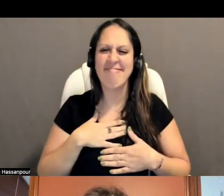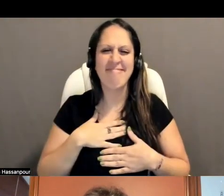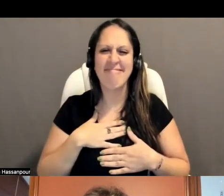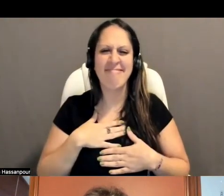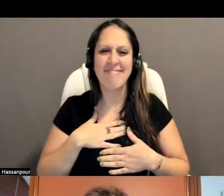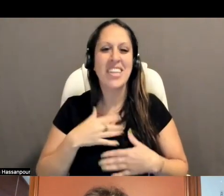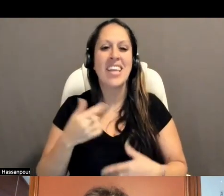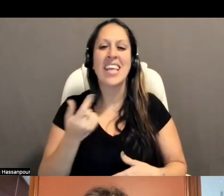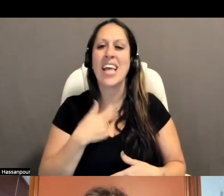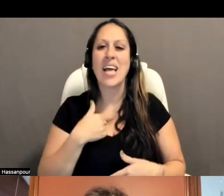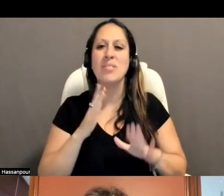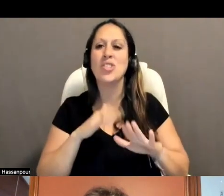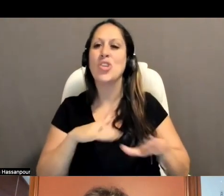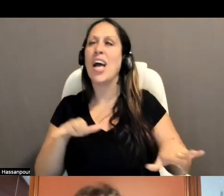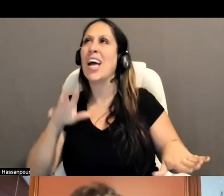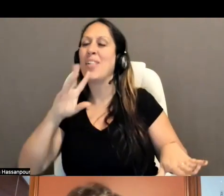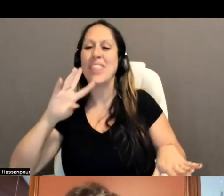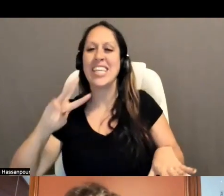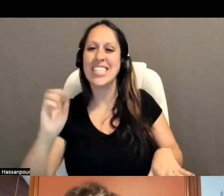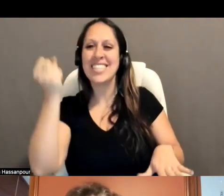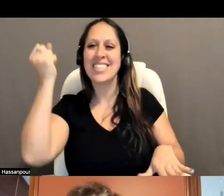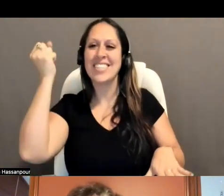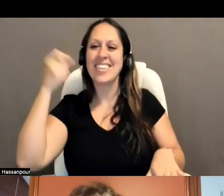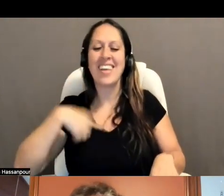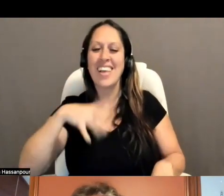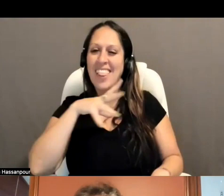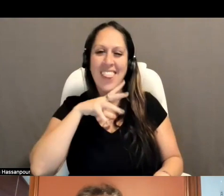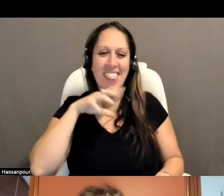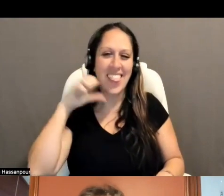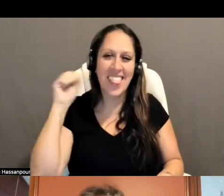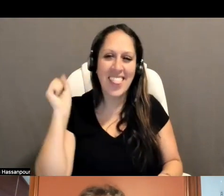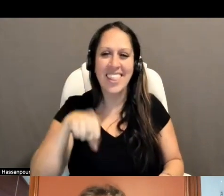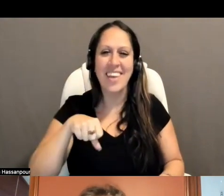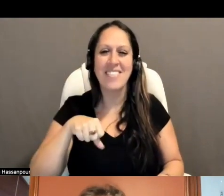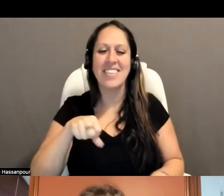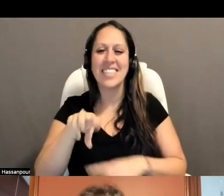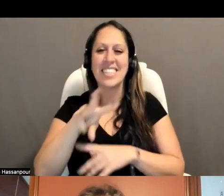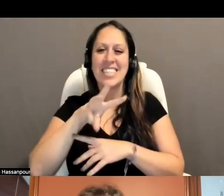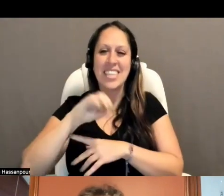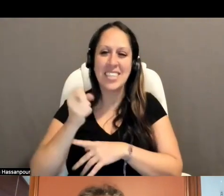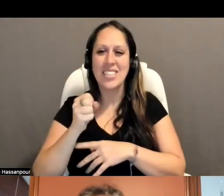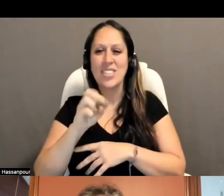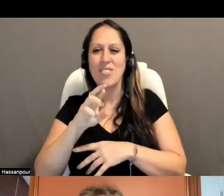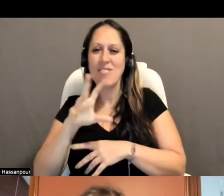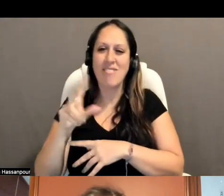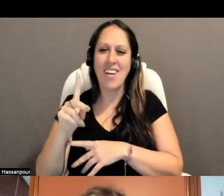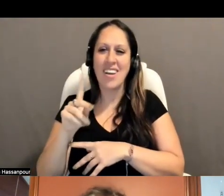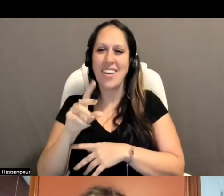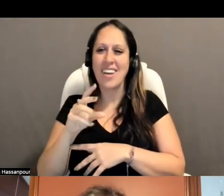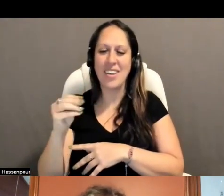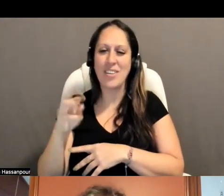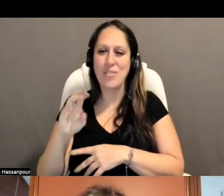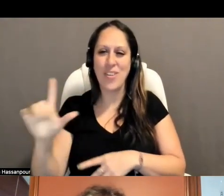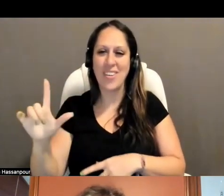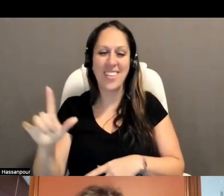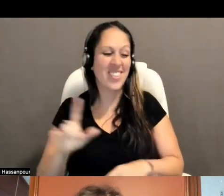I am a child of the 60s. I love 60s rock and roll. Oh, wow.